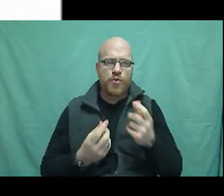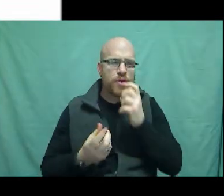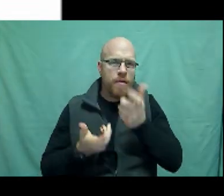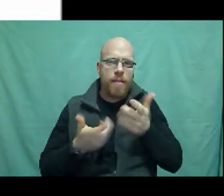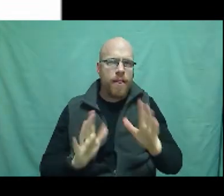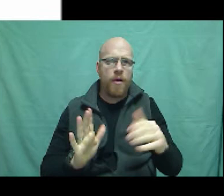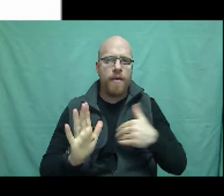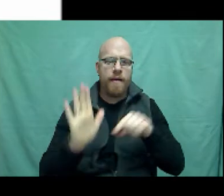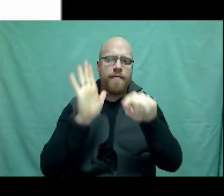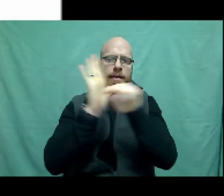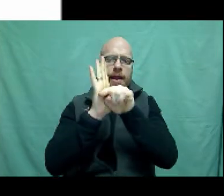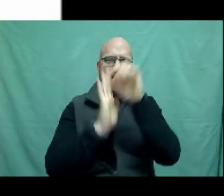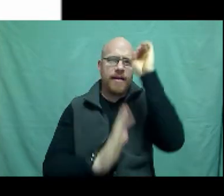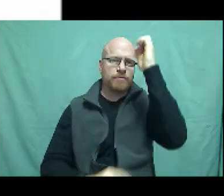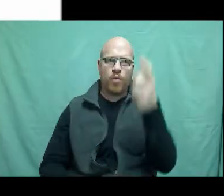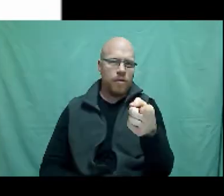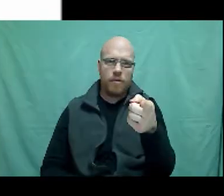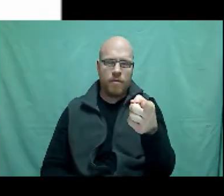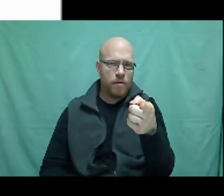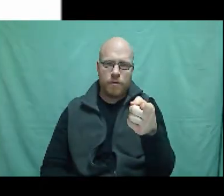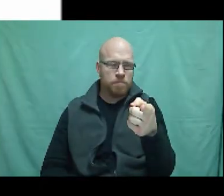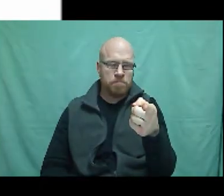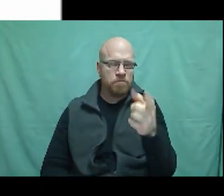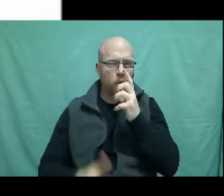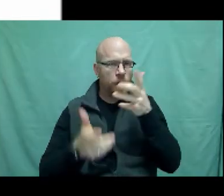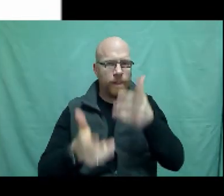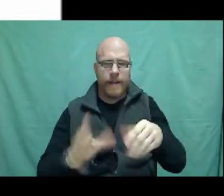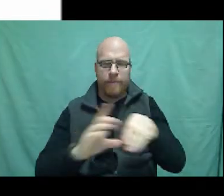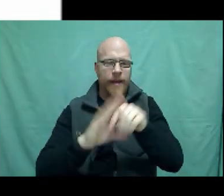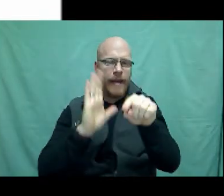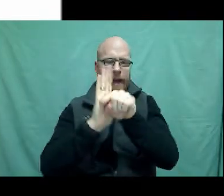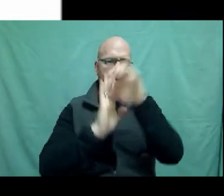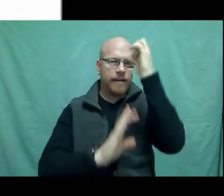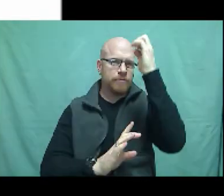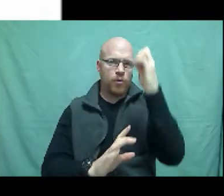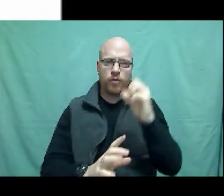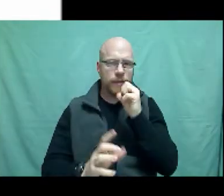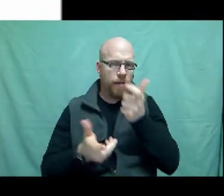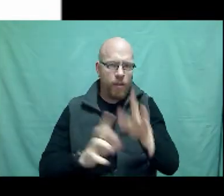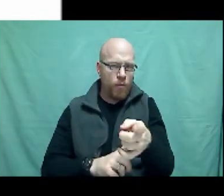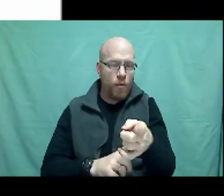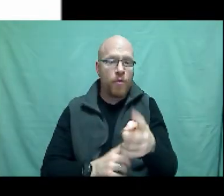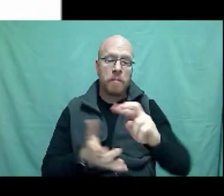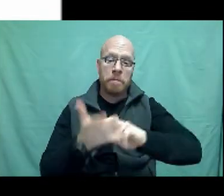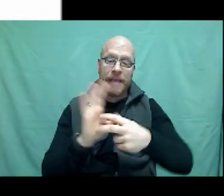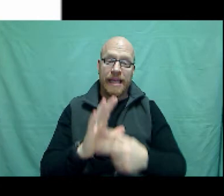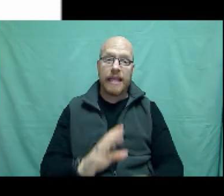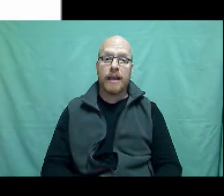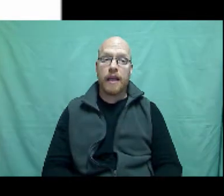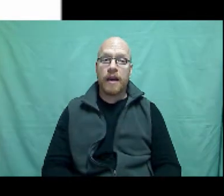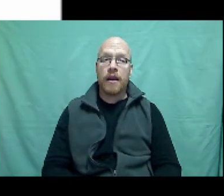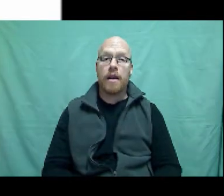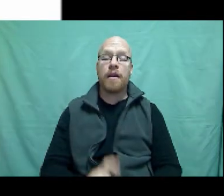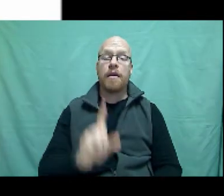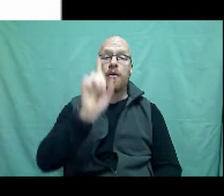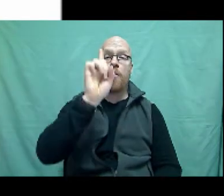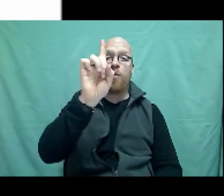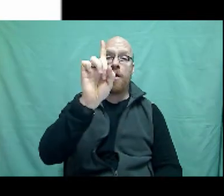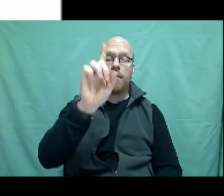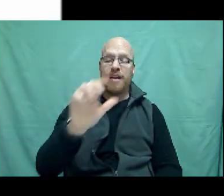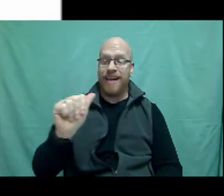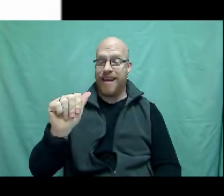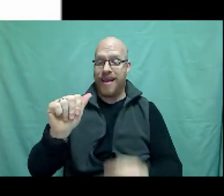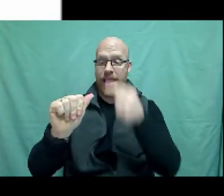n. We're not allowed to have negative exponents. We can't leave answers in negative exponent form. What we have to